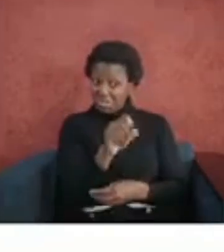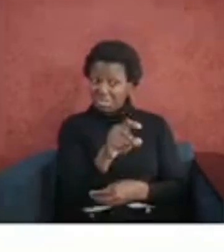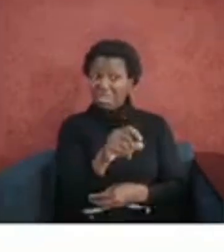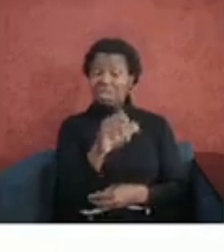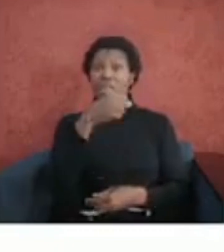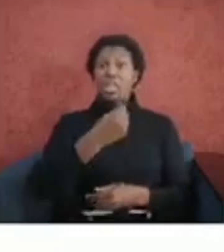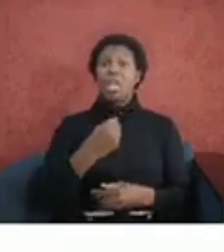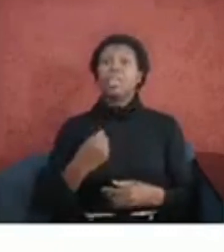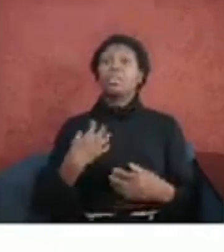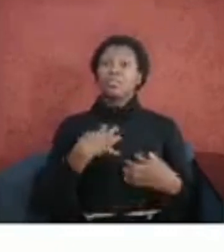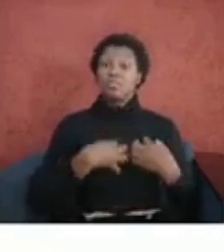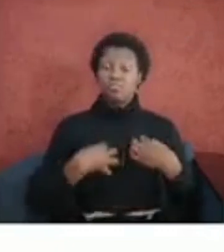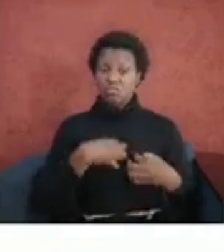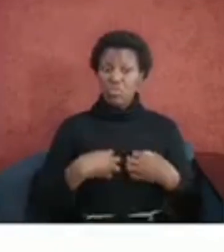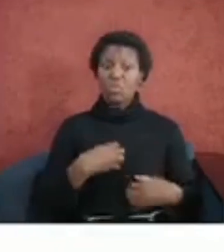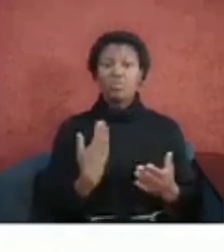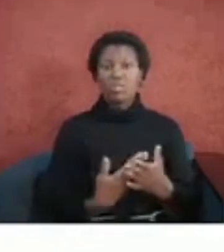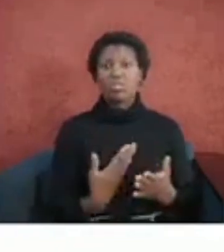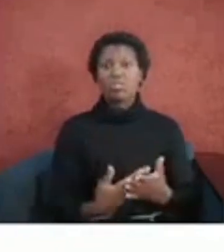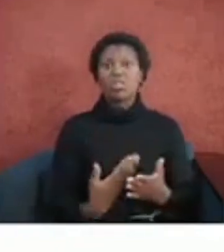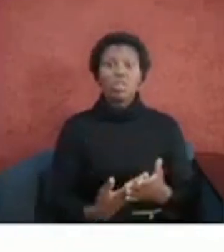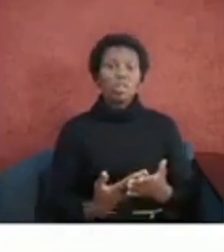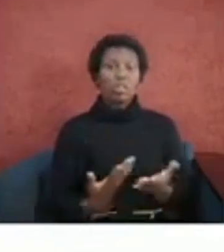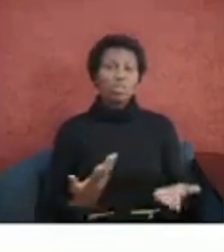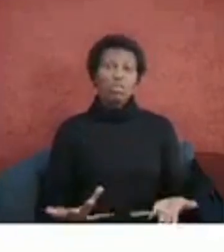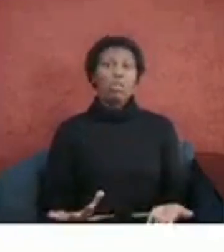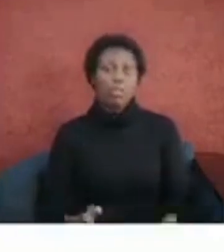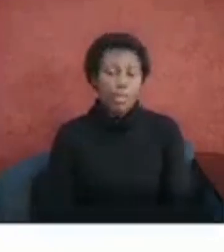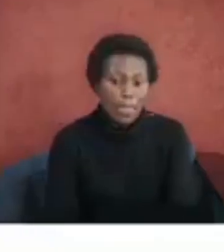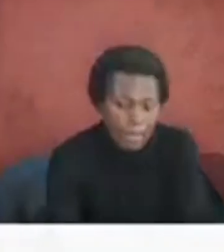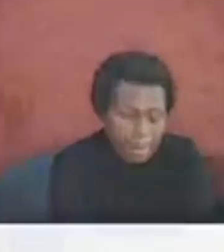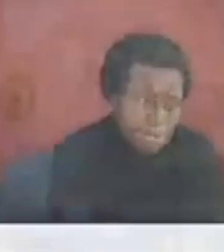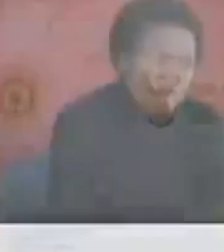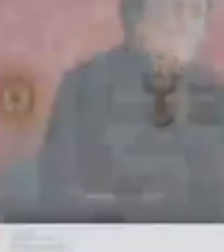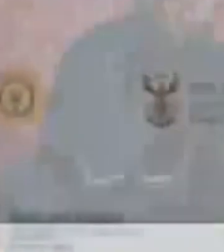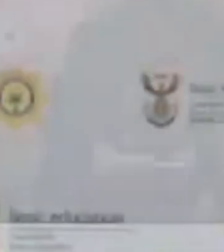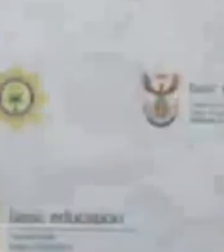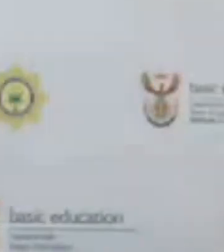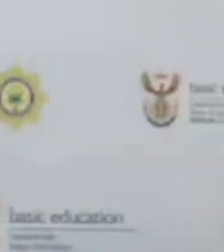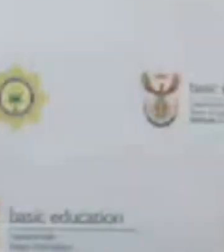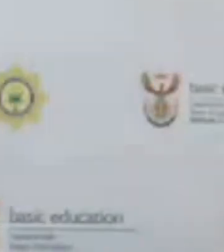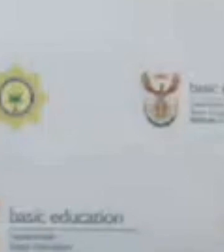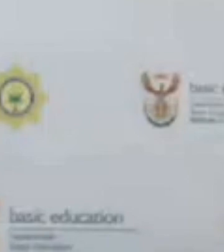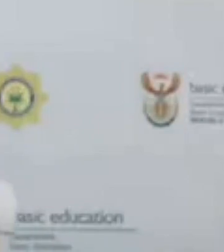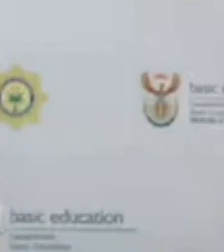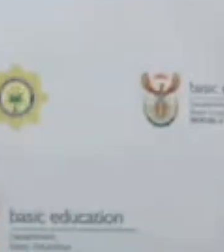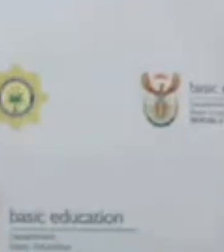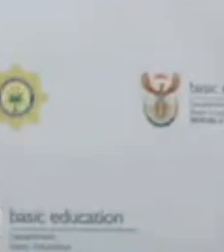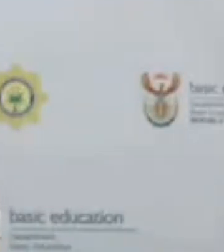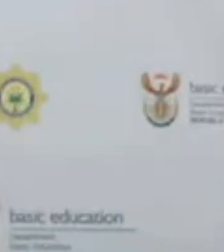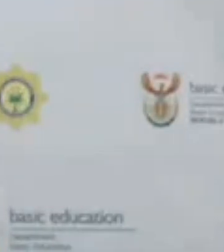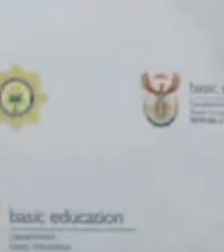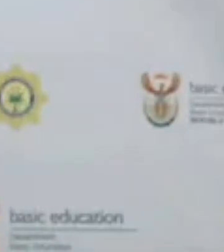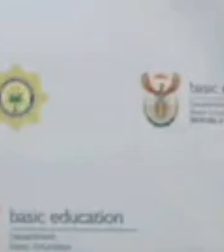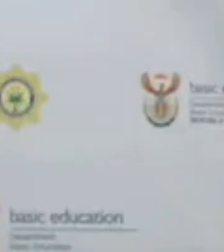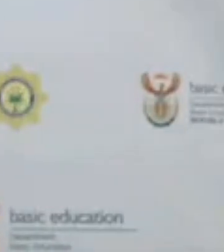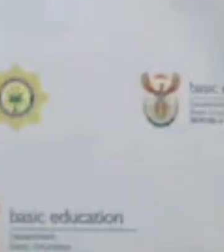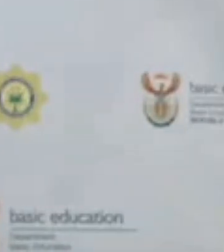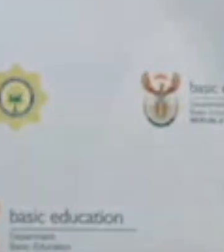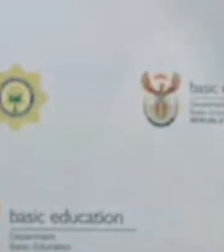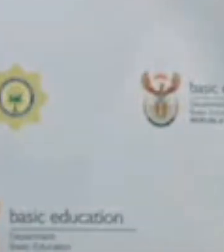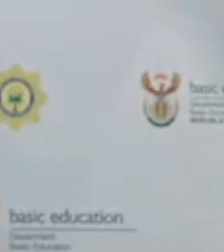to be taken videos of, for them to be taken photos of. So distributing and sharing such images, I mean, we have seen a lot